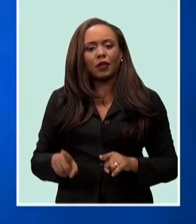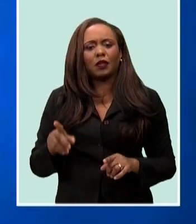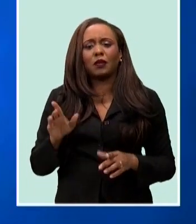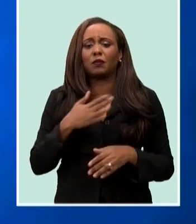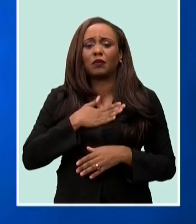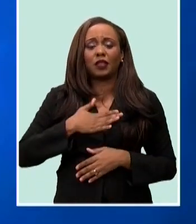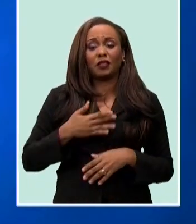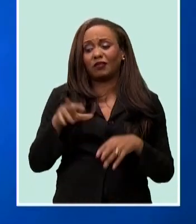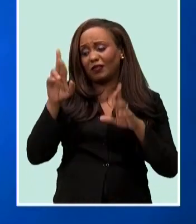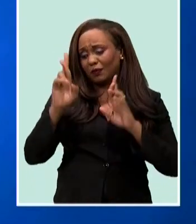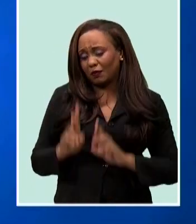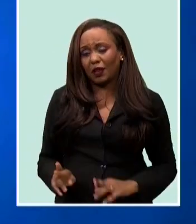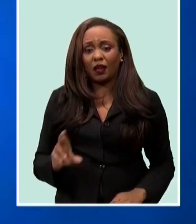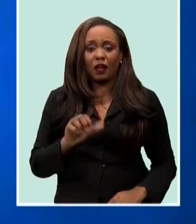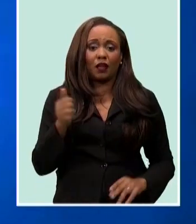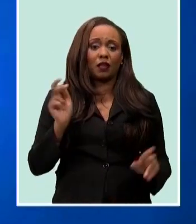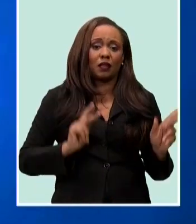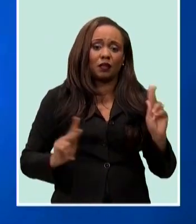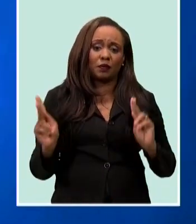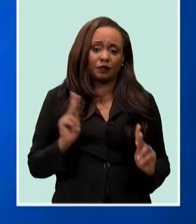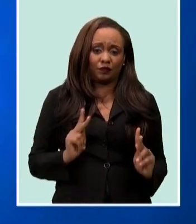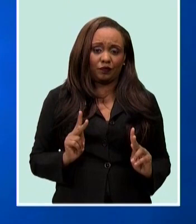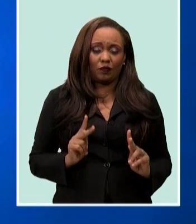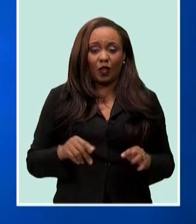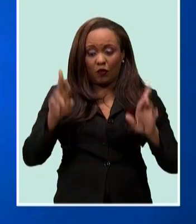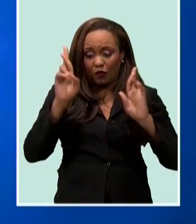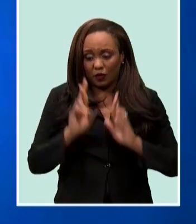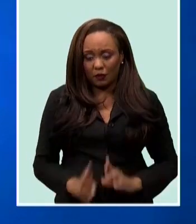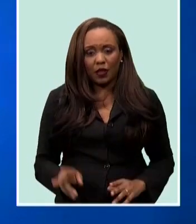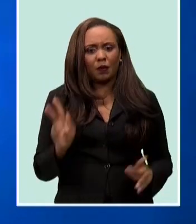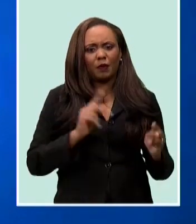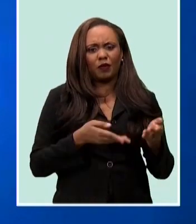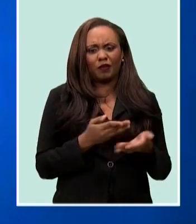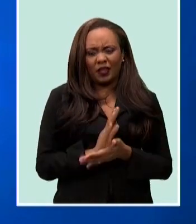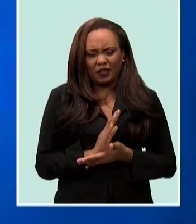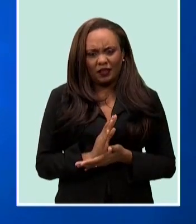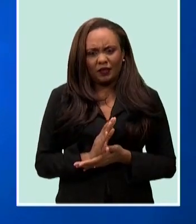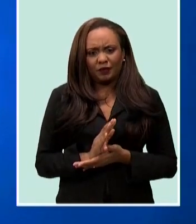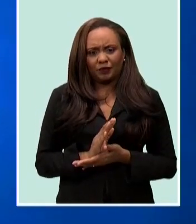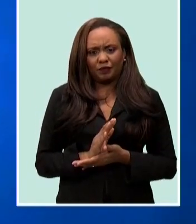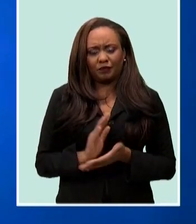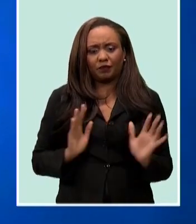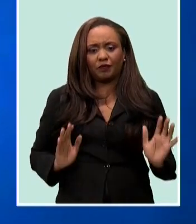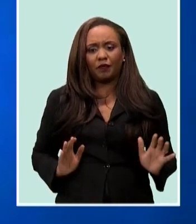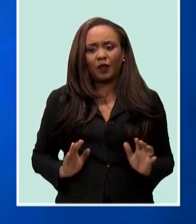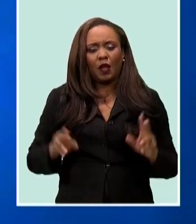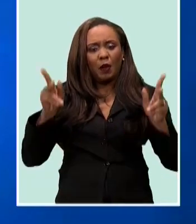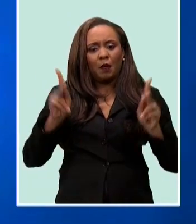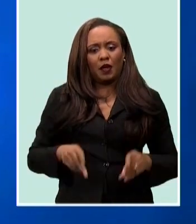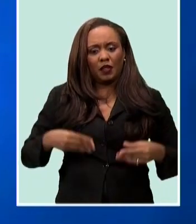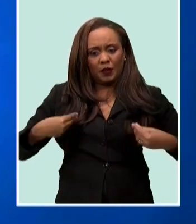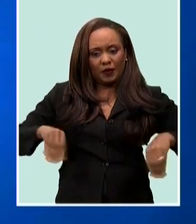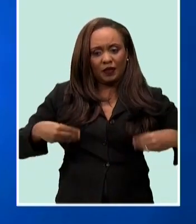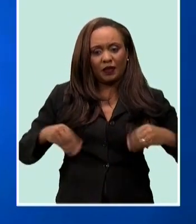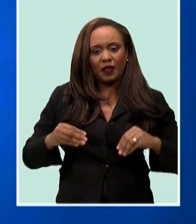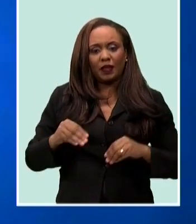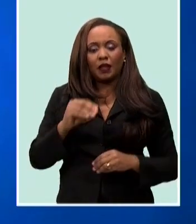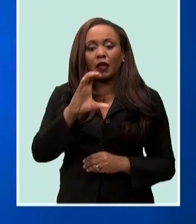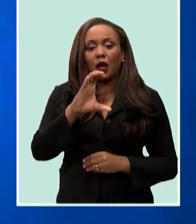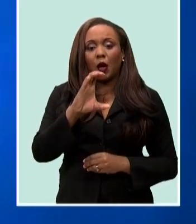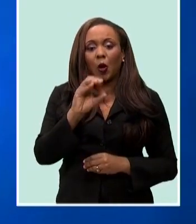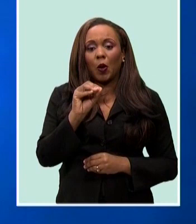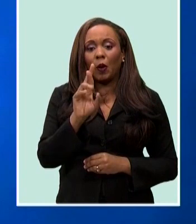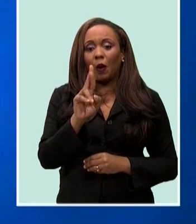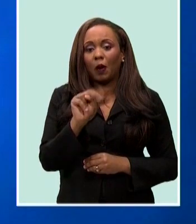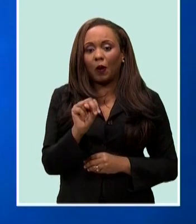please be mindful and do not violate the rights of others. We had reports such as there was a vendor, corn soup